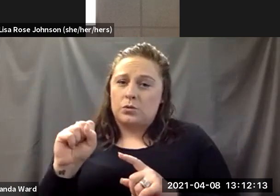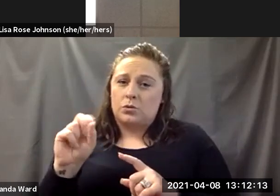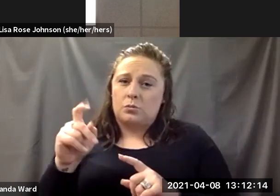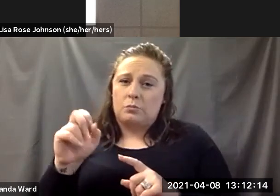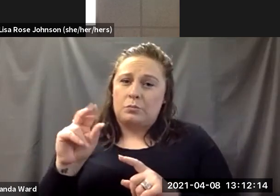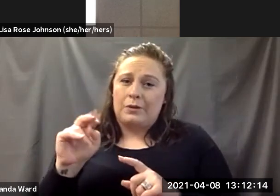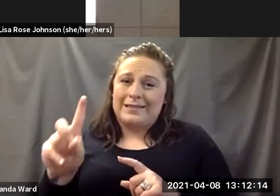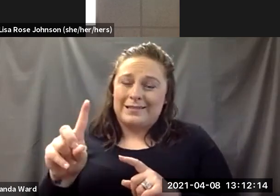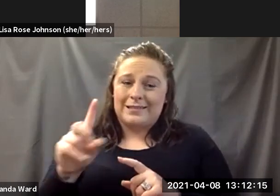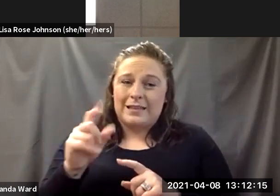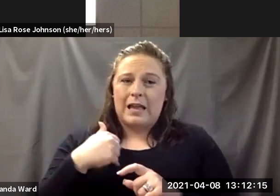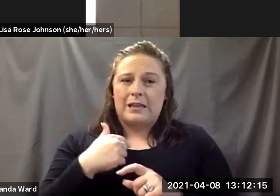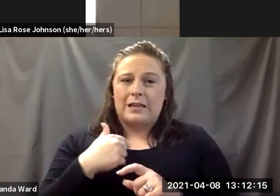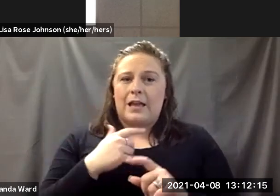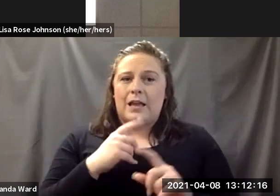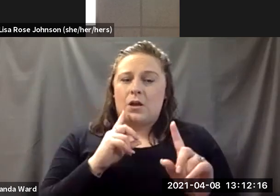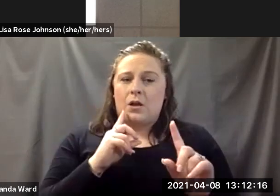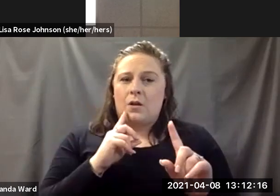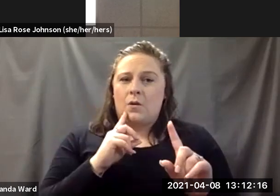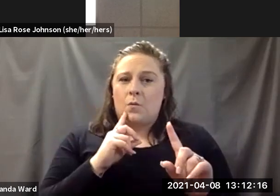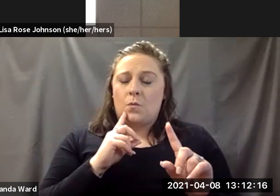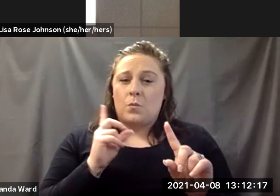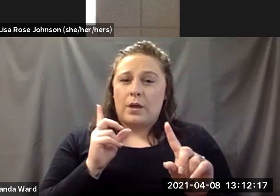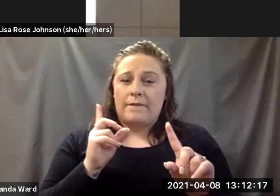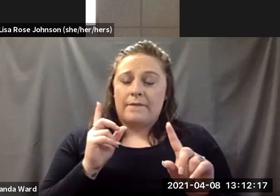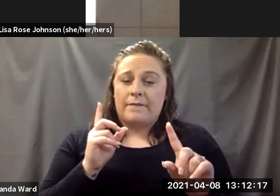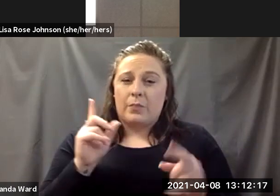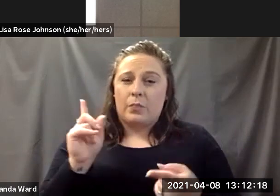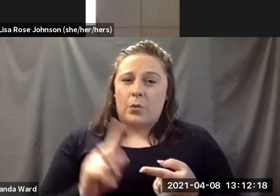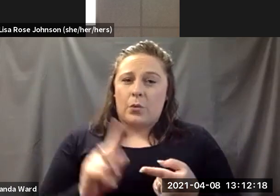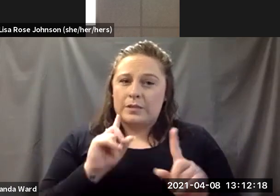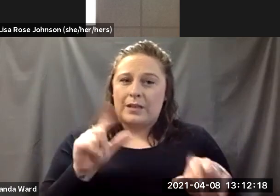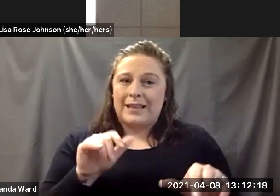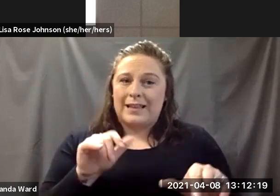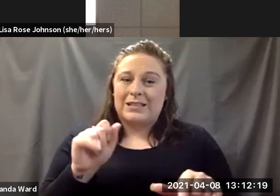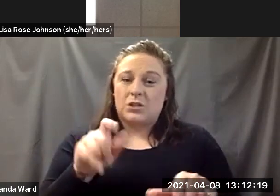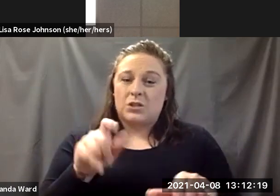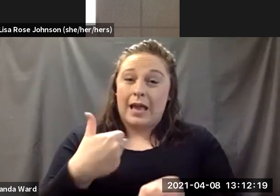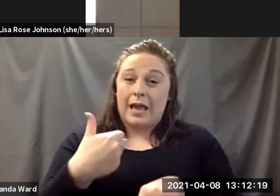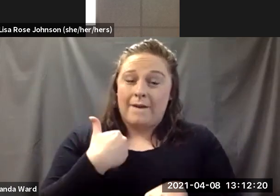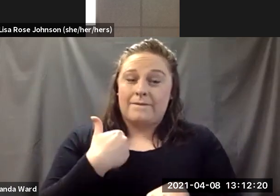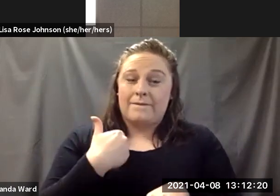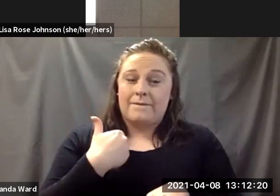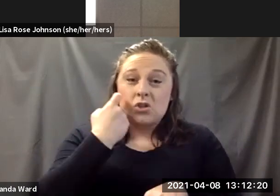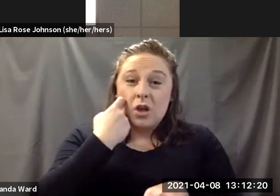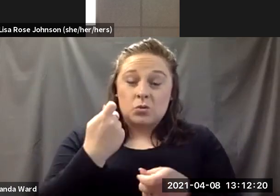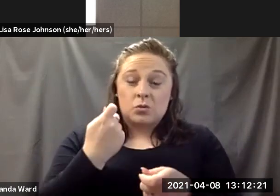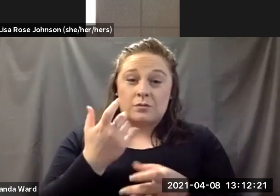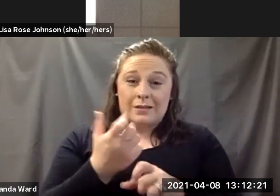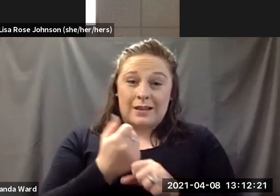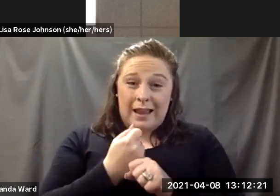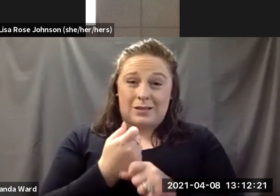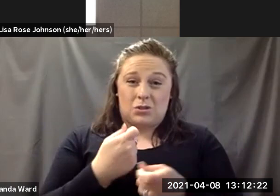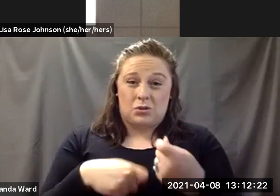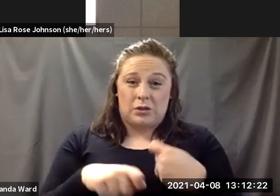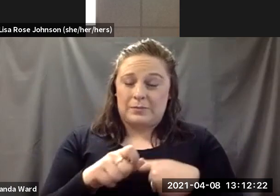seem to mount a lower response as long as they haven't just received their transplant. They want to wait for that.